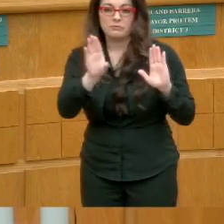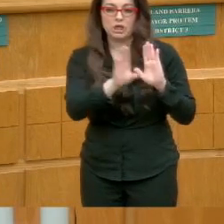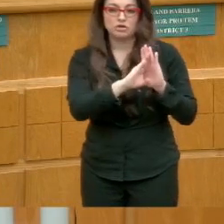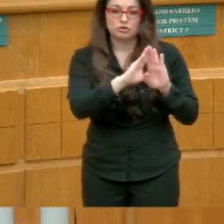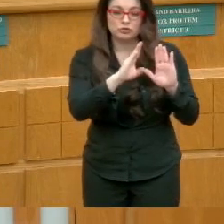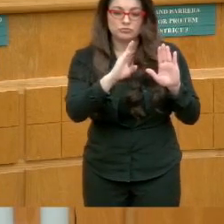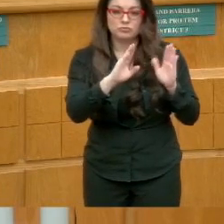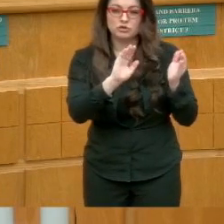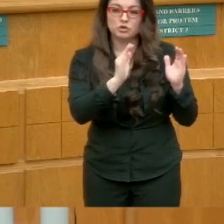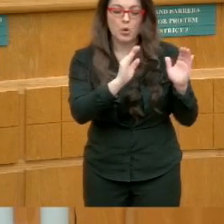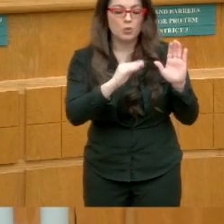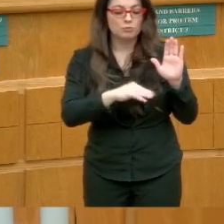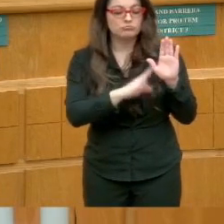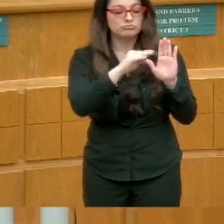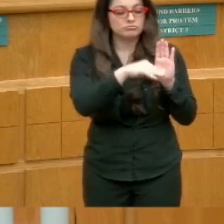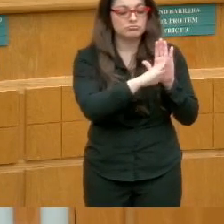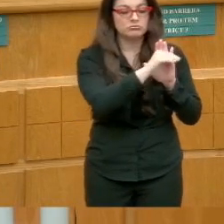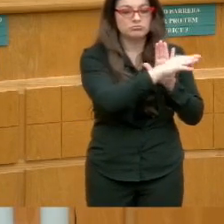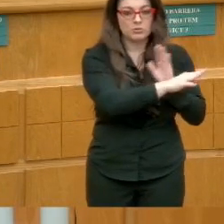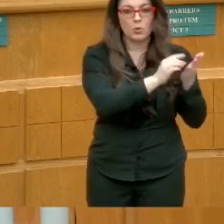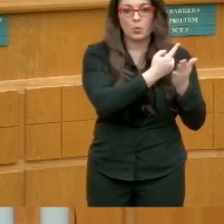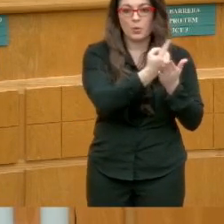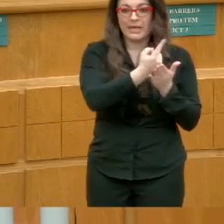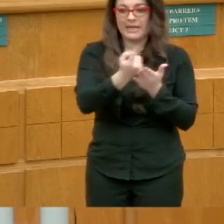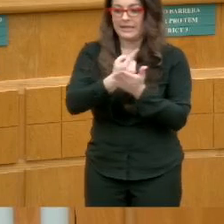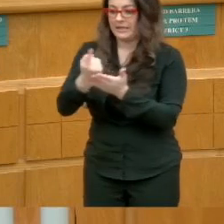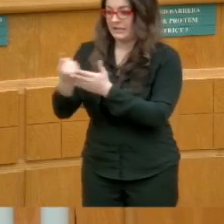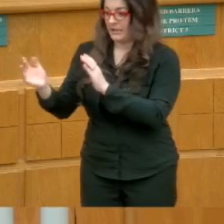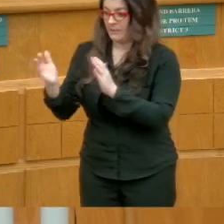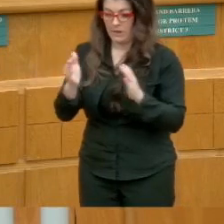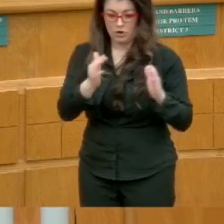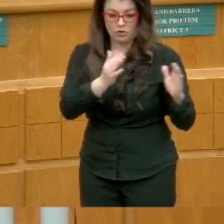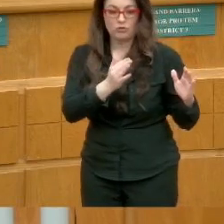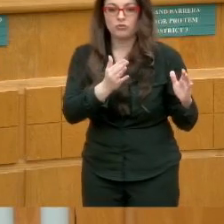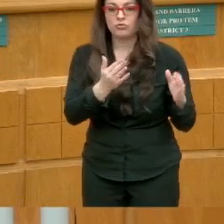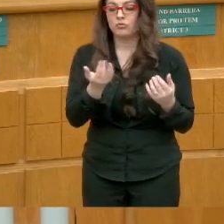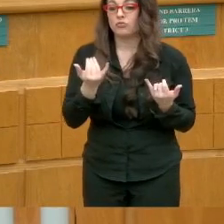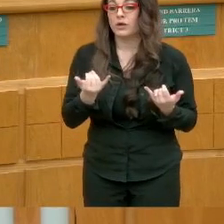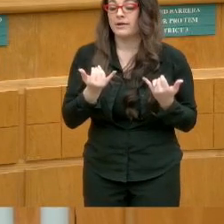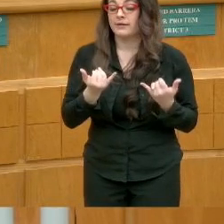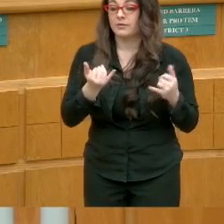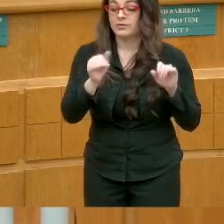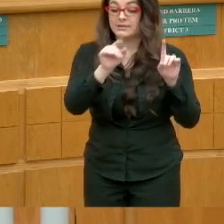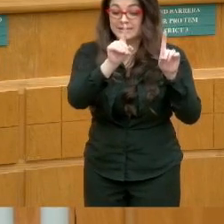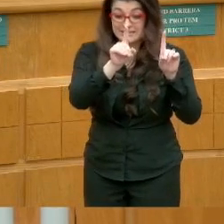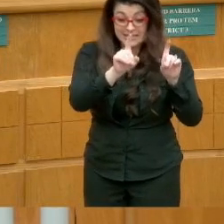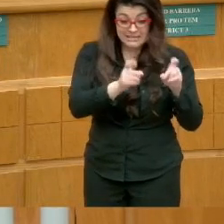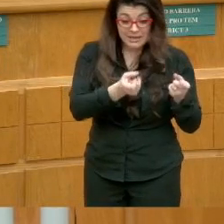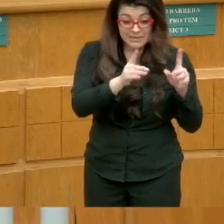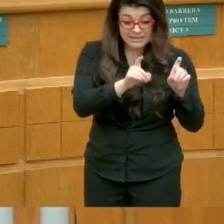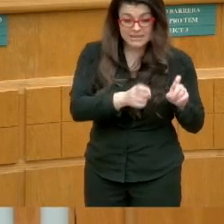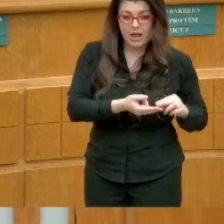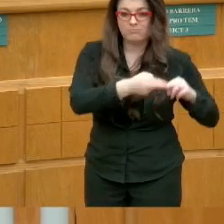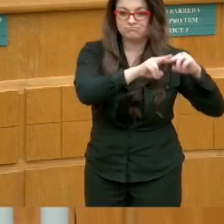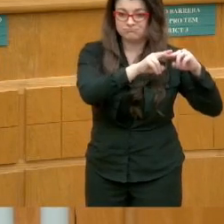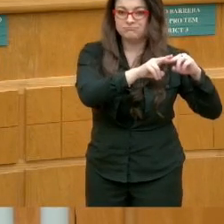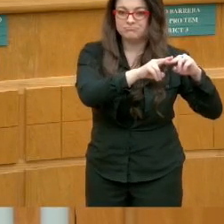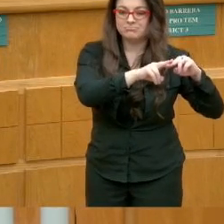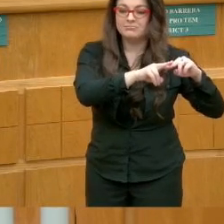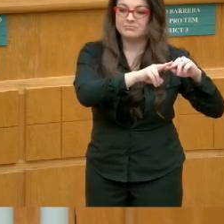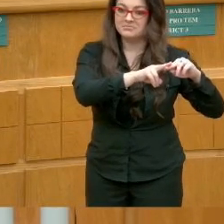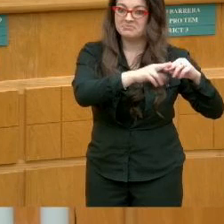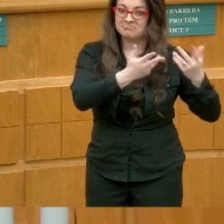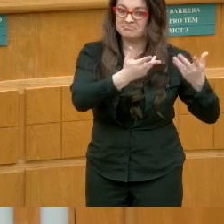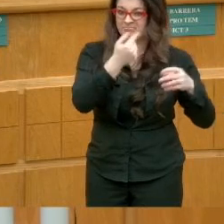week over week with tests, because our testing numbers are up with all the different agencies that are testing. And with our testing